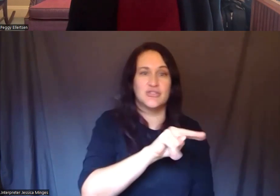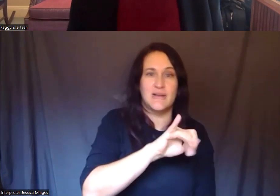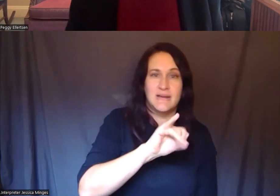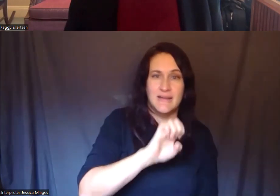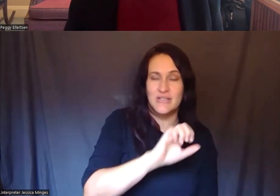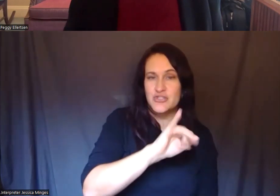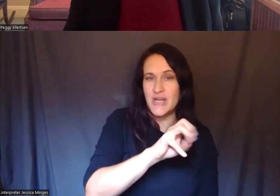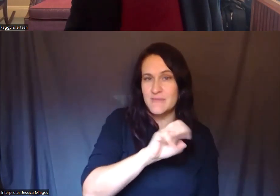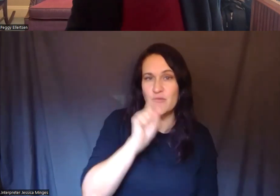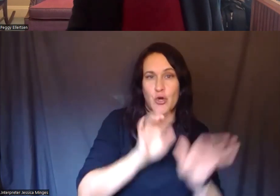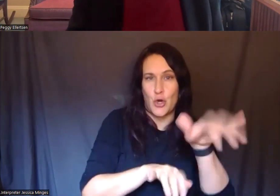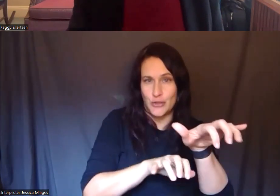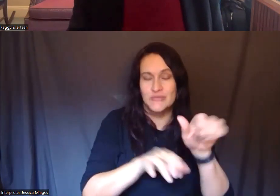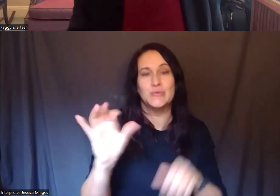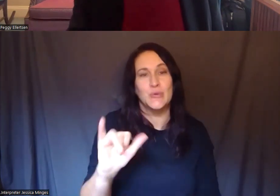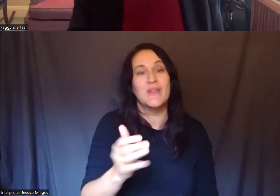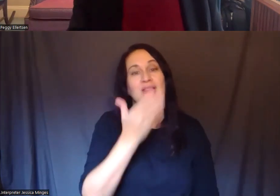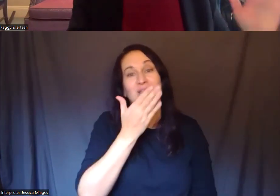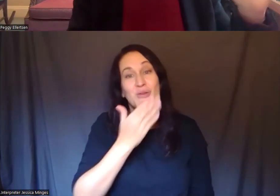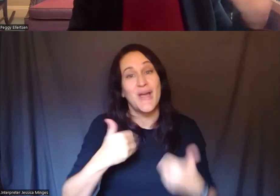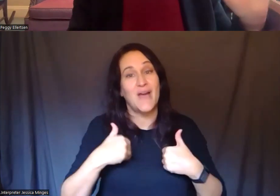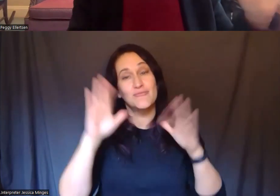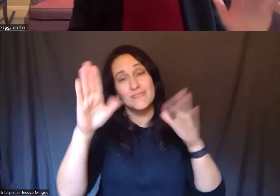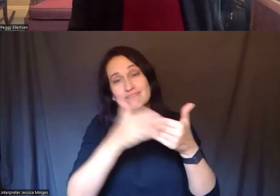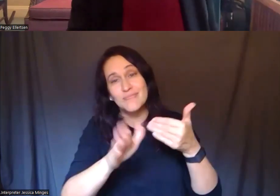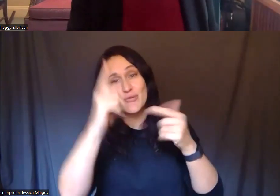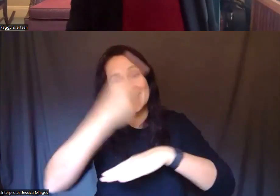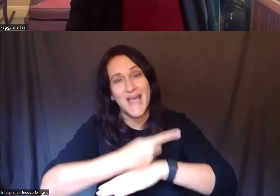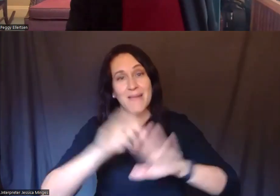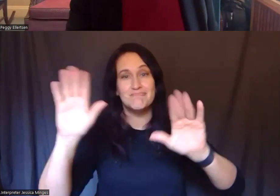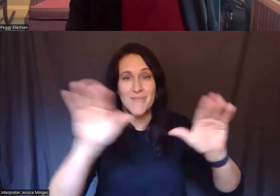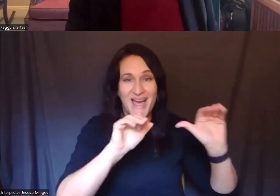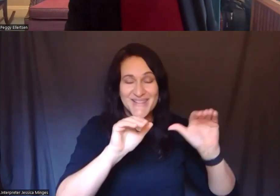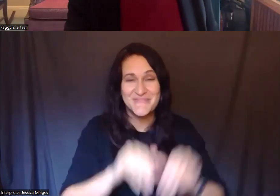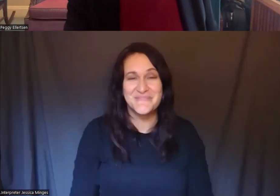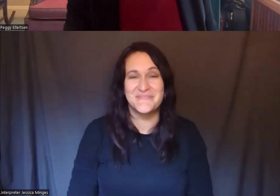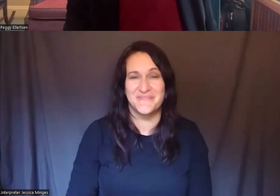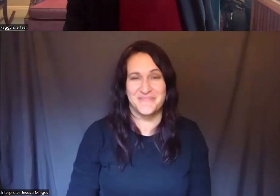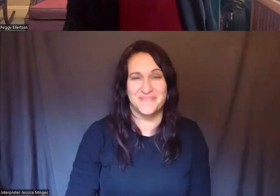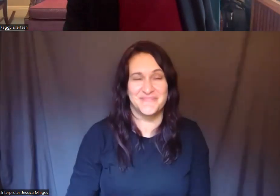Thank you all and have a wonderful rest of your day. Bye-bye. Bye-bye.